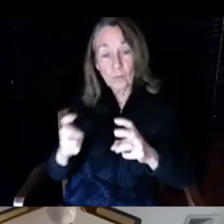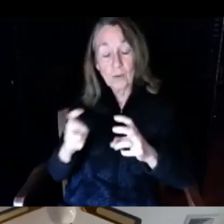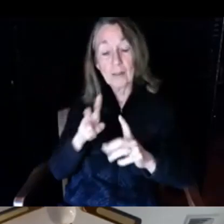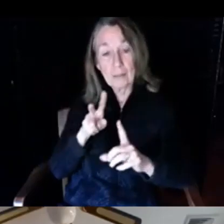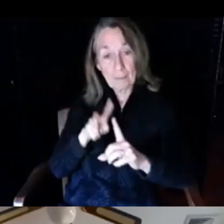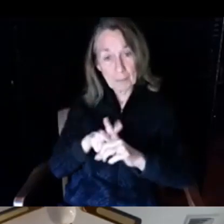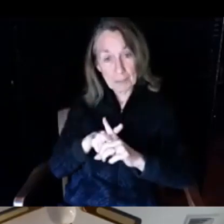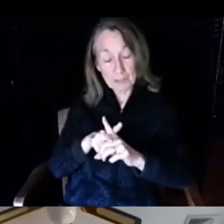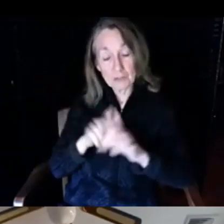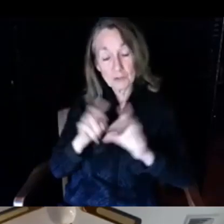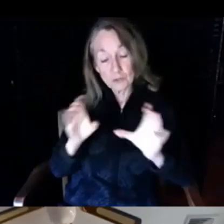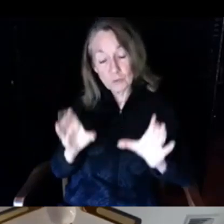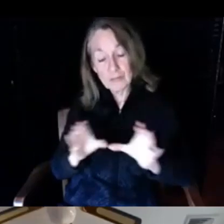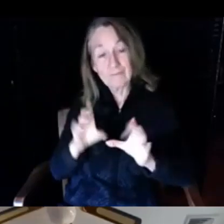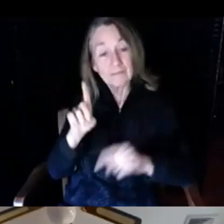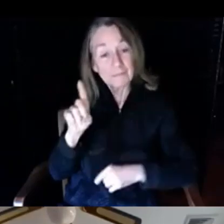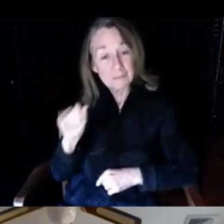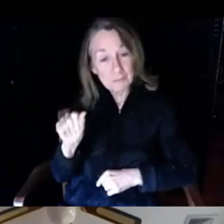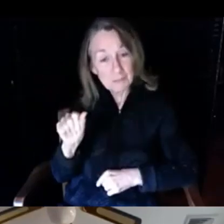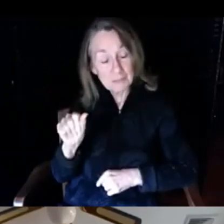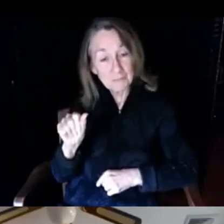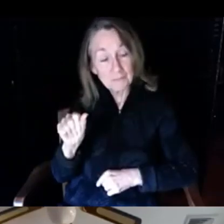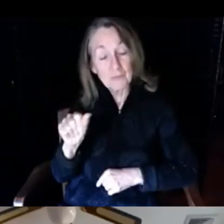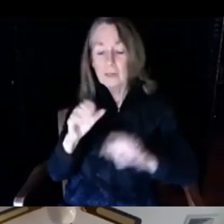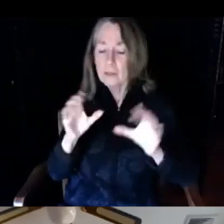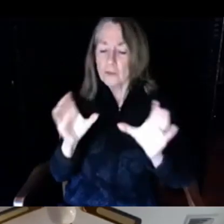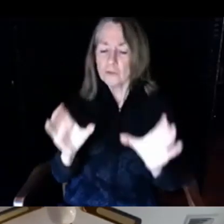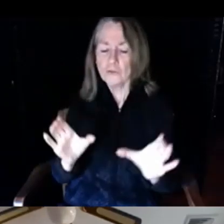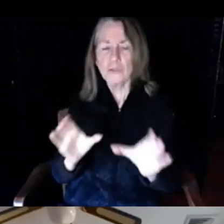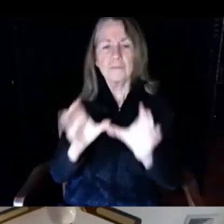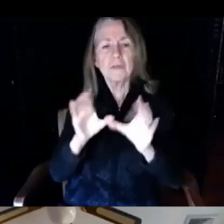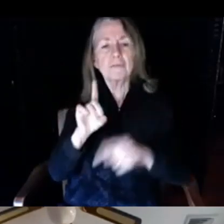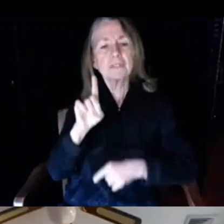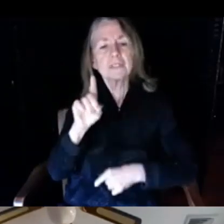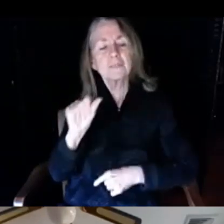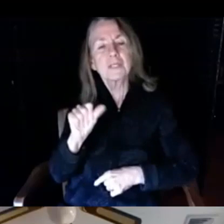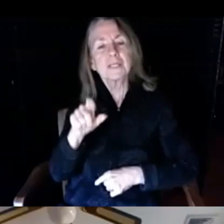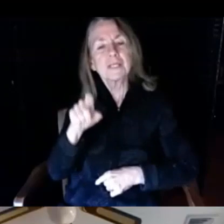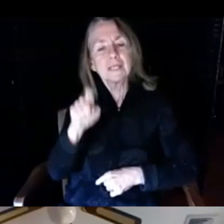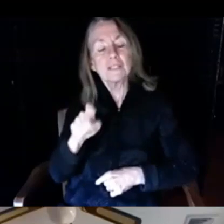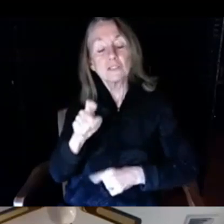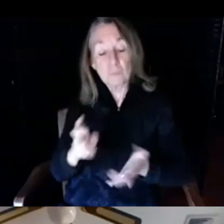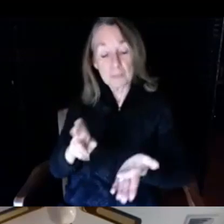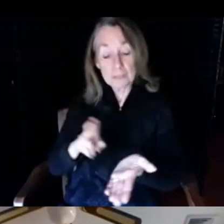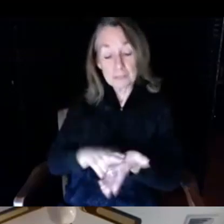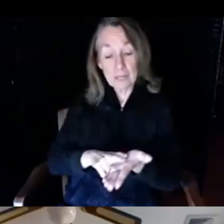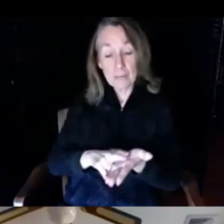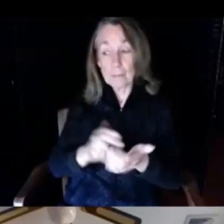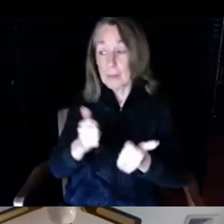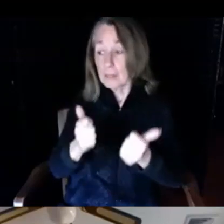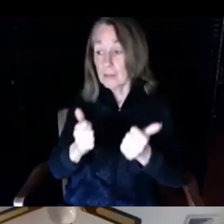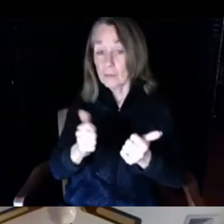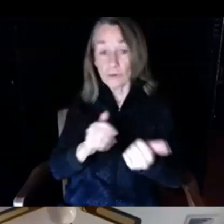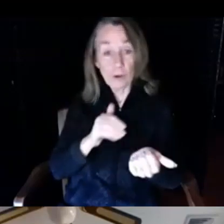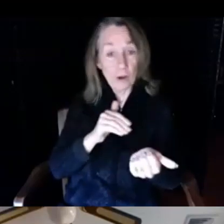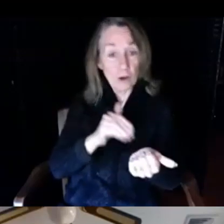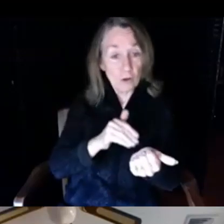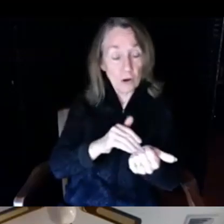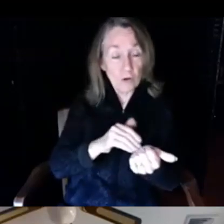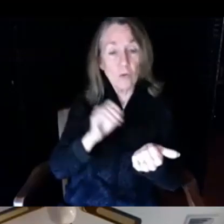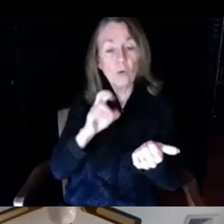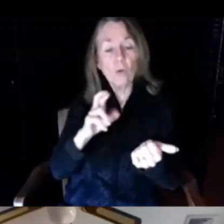and certificate of disability. The certificate of disability needs to be signed by either a doctor or